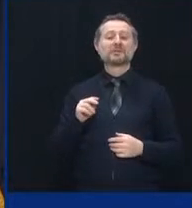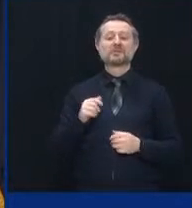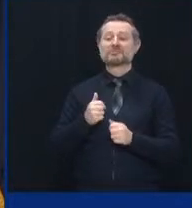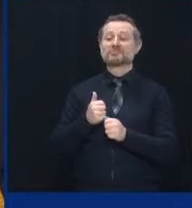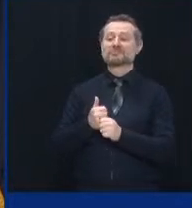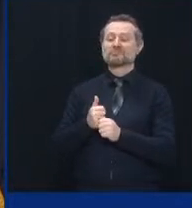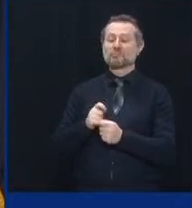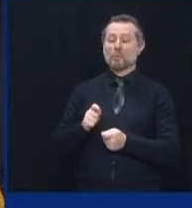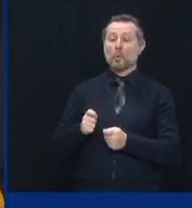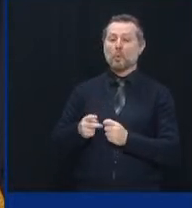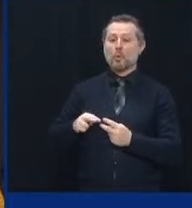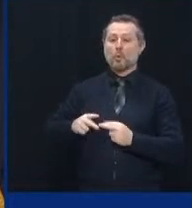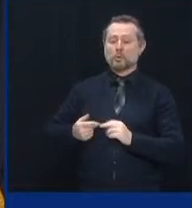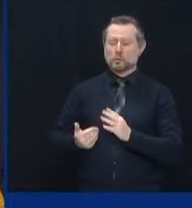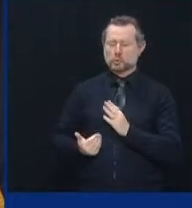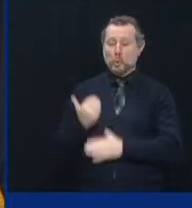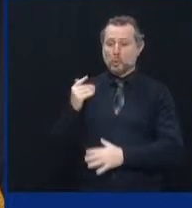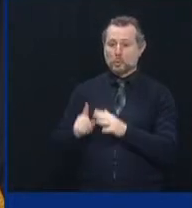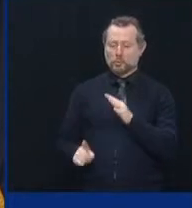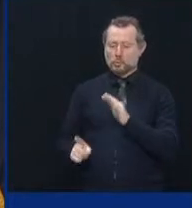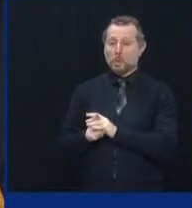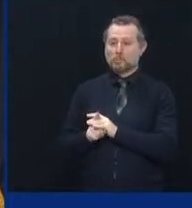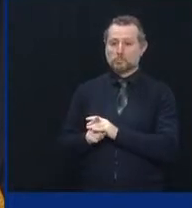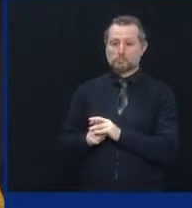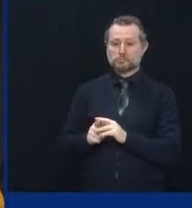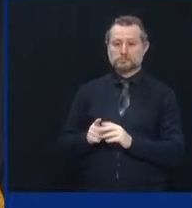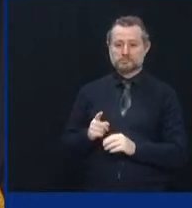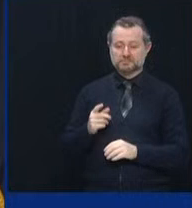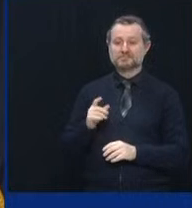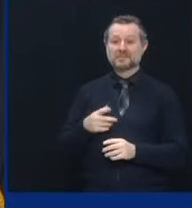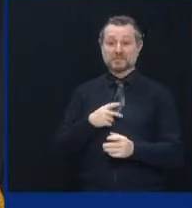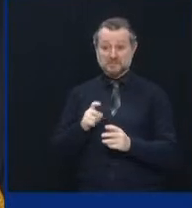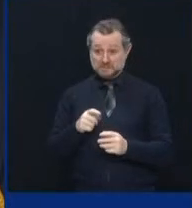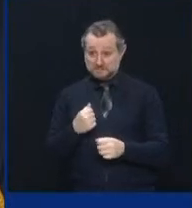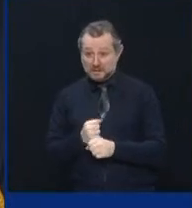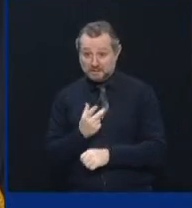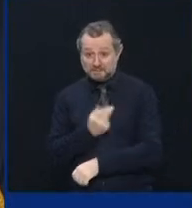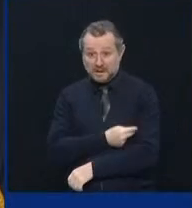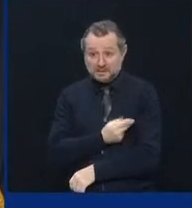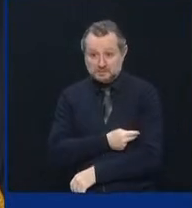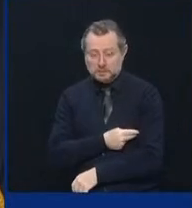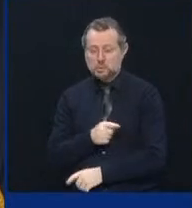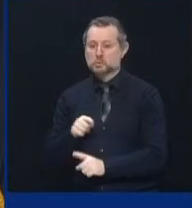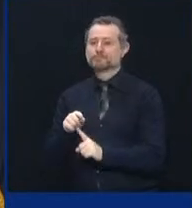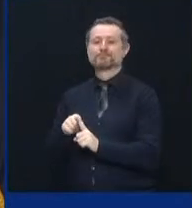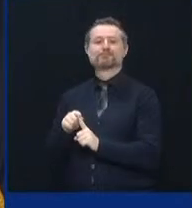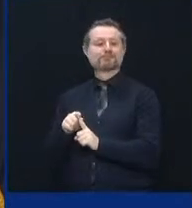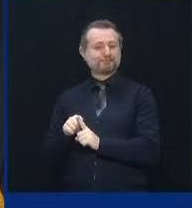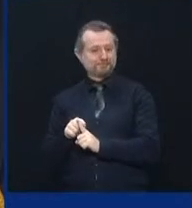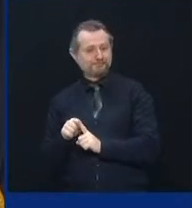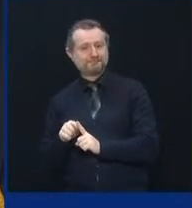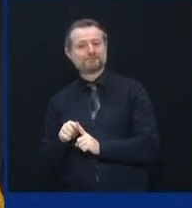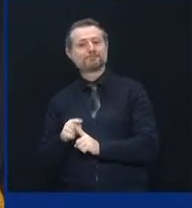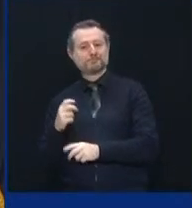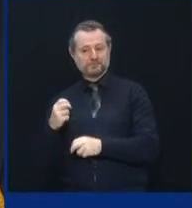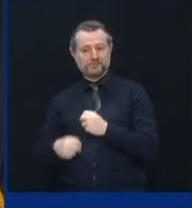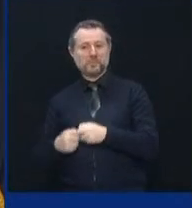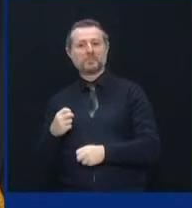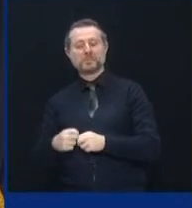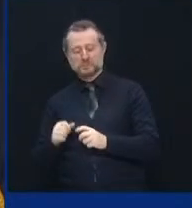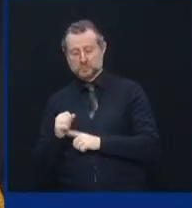strain that is vaccine resistant. That, my friend, is the problematic